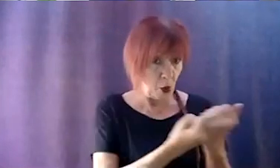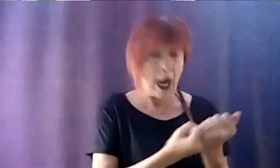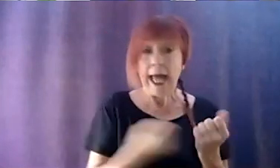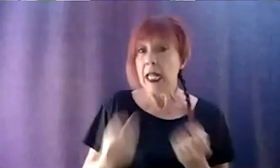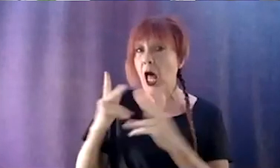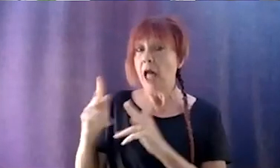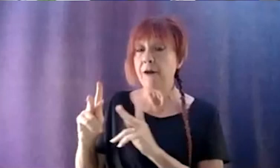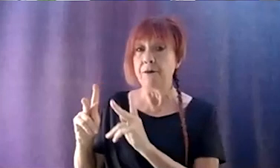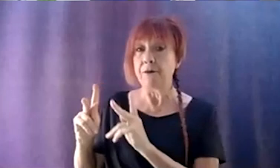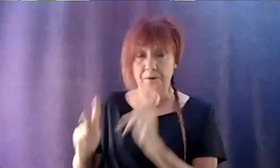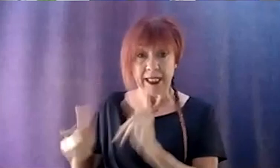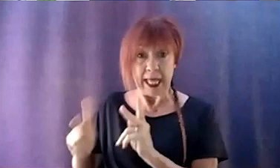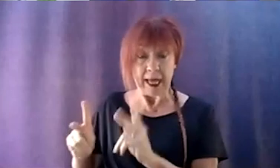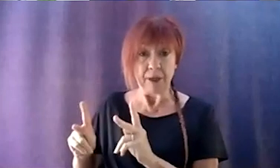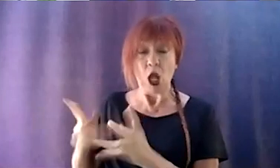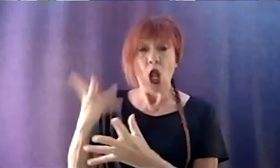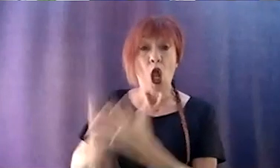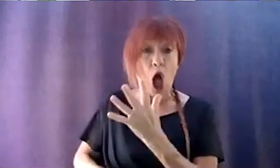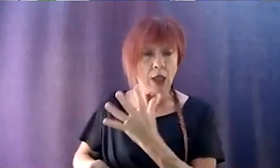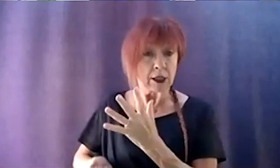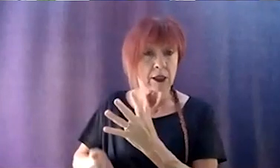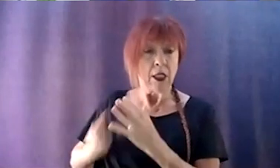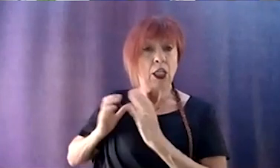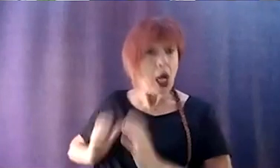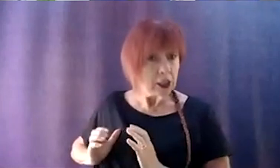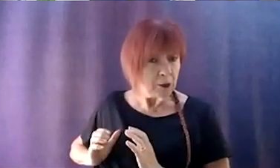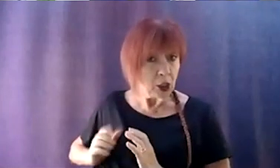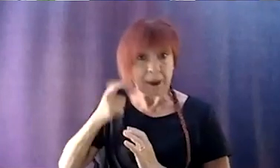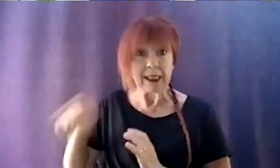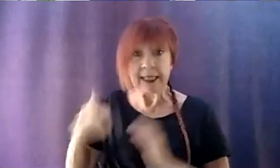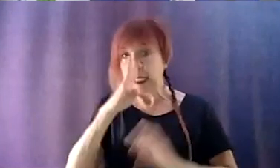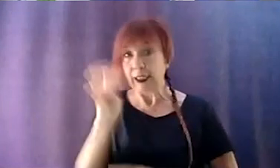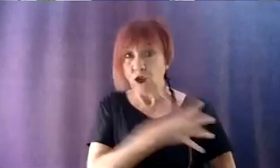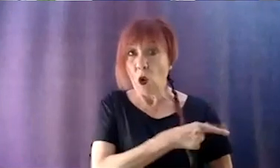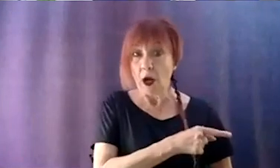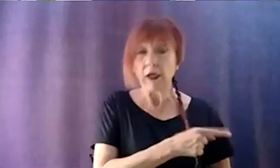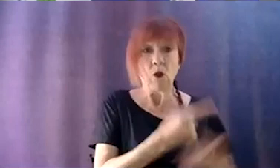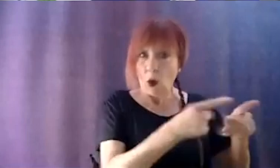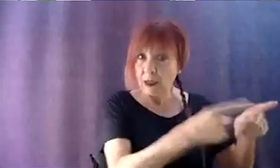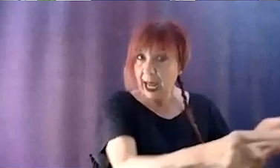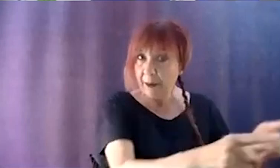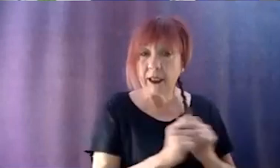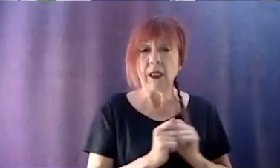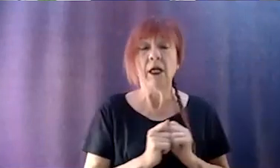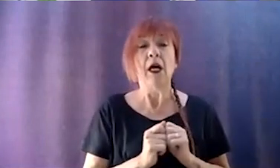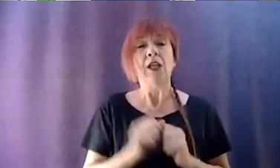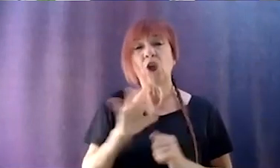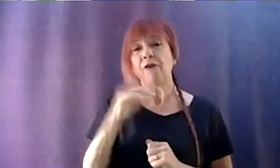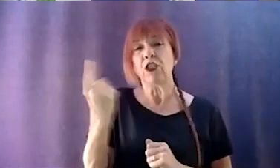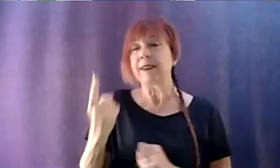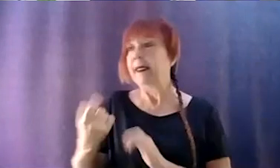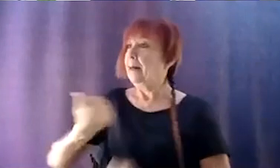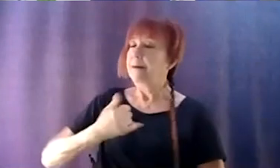conversation. So, you know, when you're talking about celebrity, if you're talking about a brand, or if you're just talking about yourself, you know, it's a